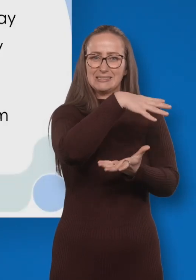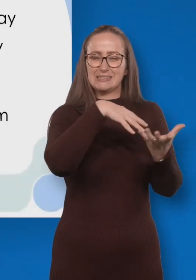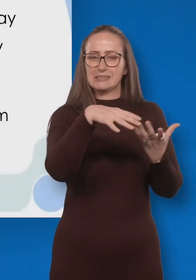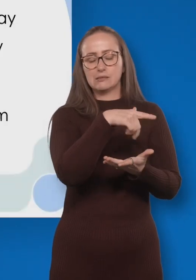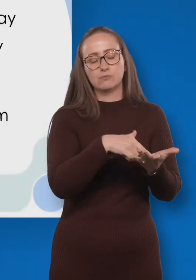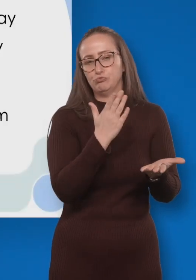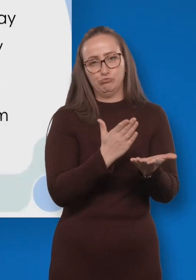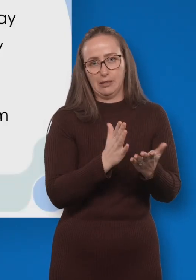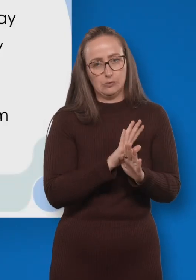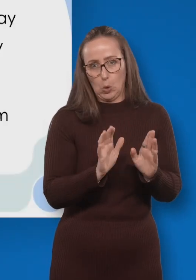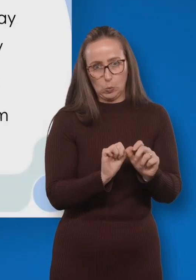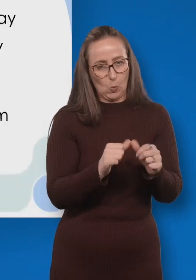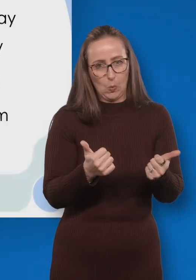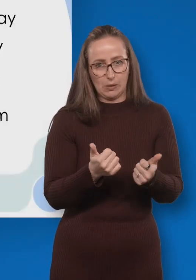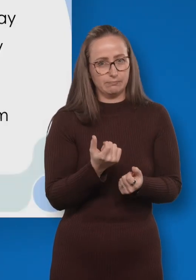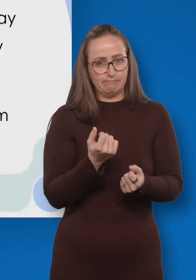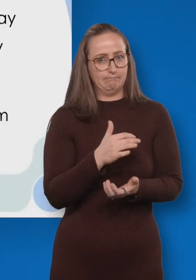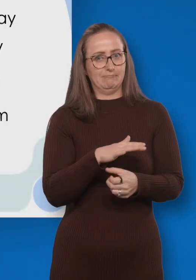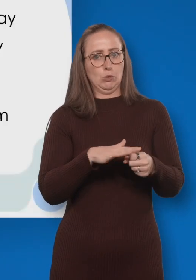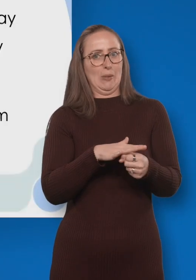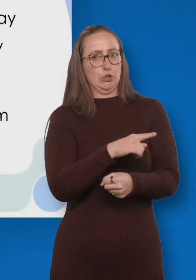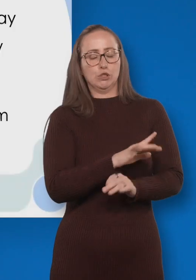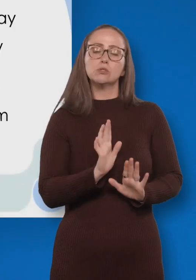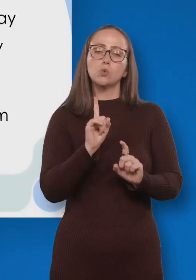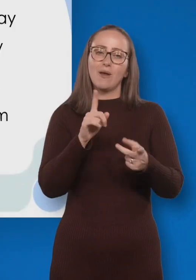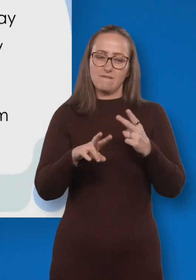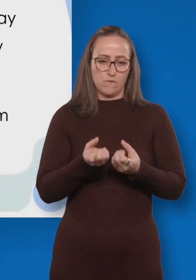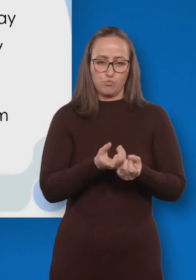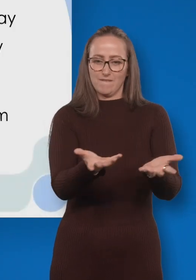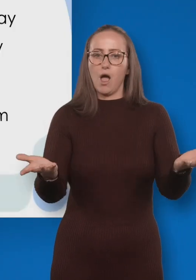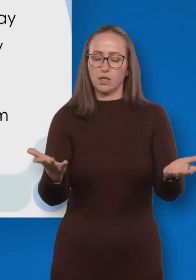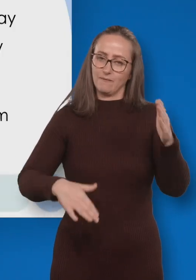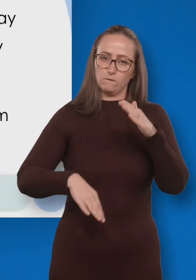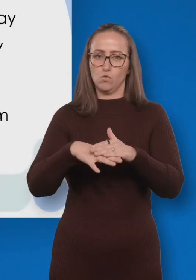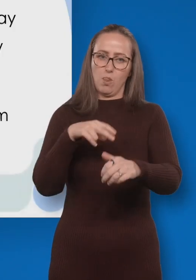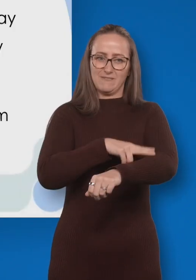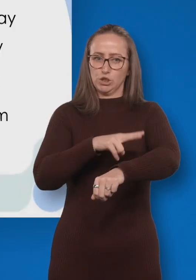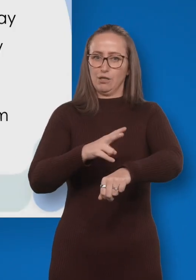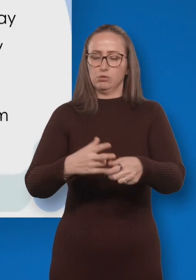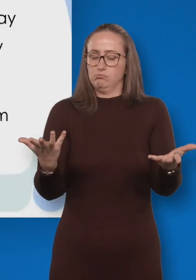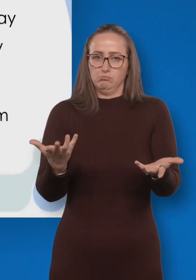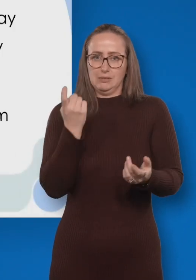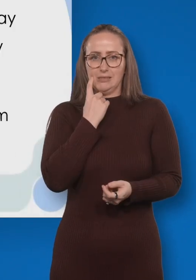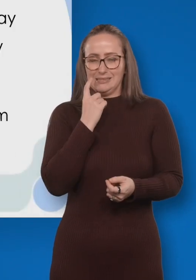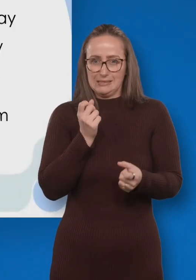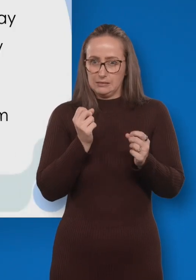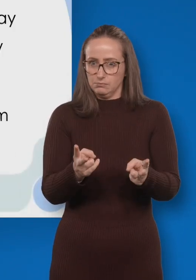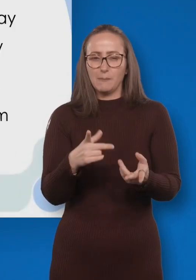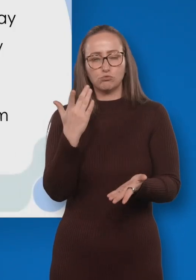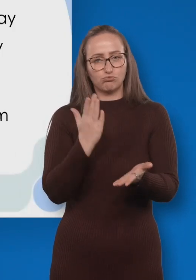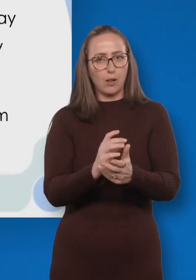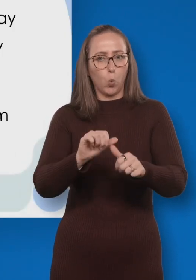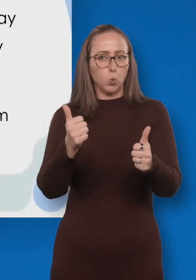which obviously doesn't bode particularly well. So if you provide all vegetarian, it actually seems like a really simple idea, but it's actually a very effective